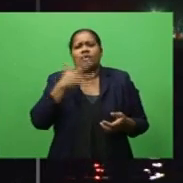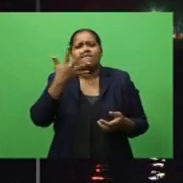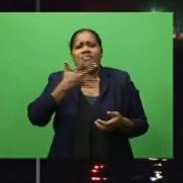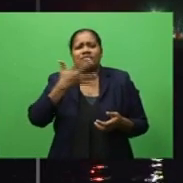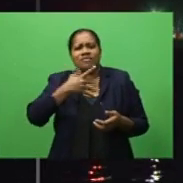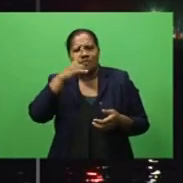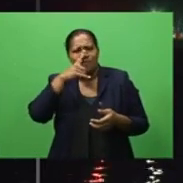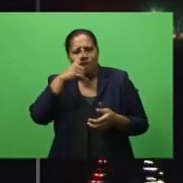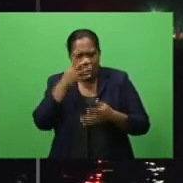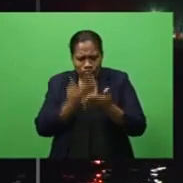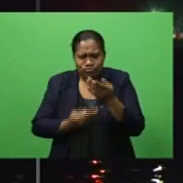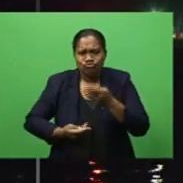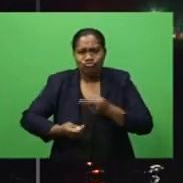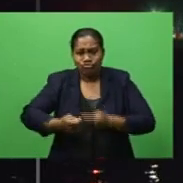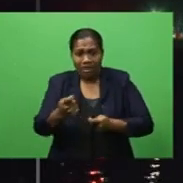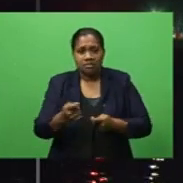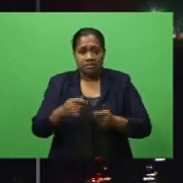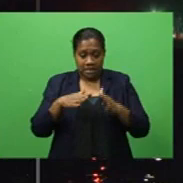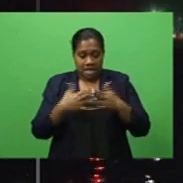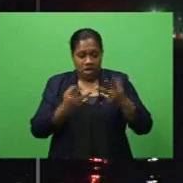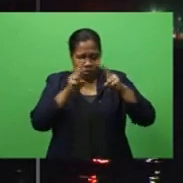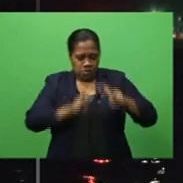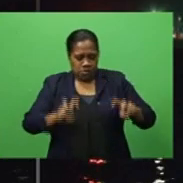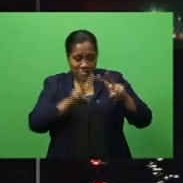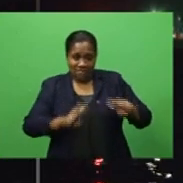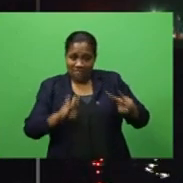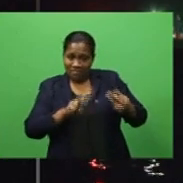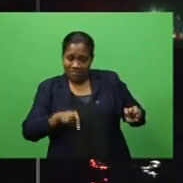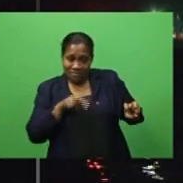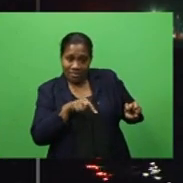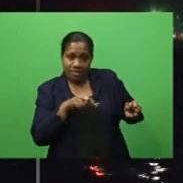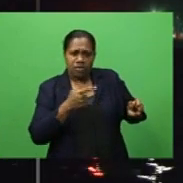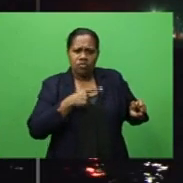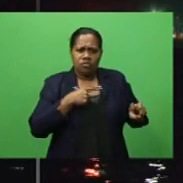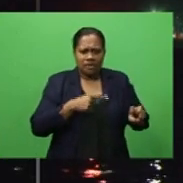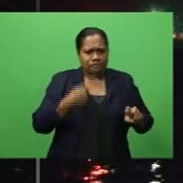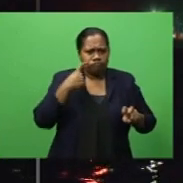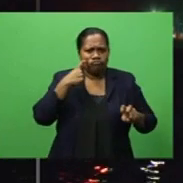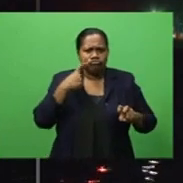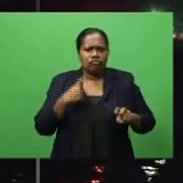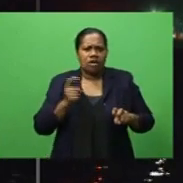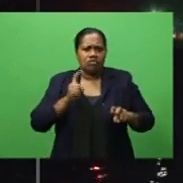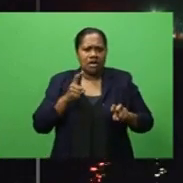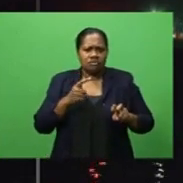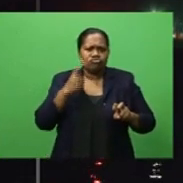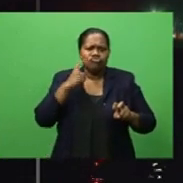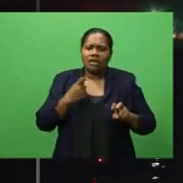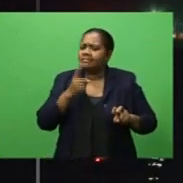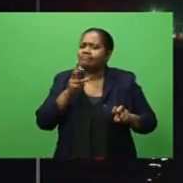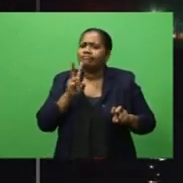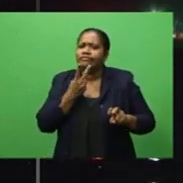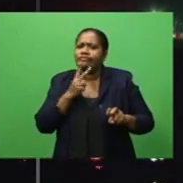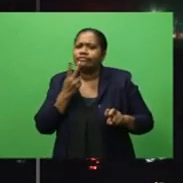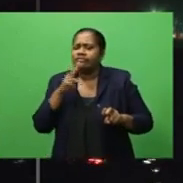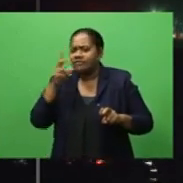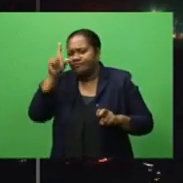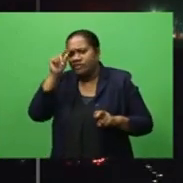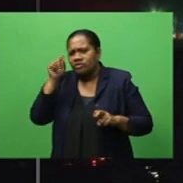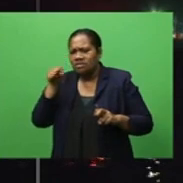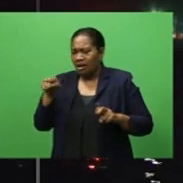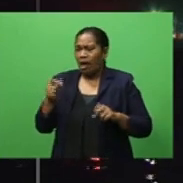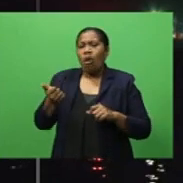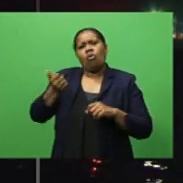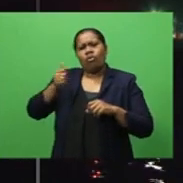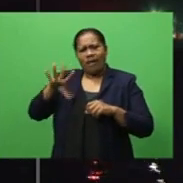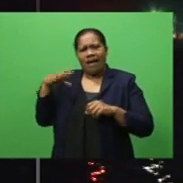under investigation for unscrupulous dealings and trying to take advantage of vulnerable Fijians who are already in financial